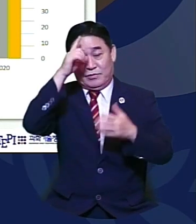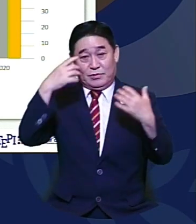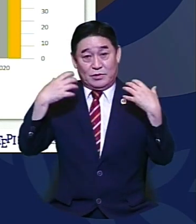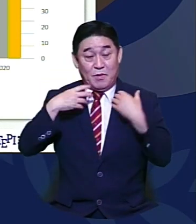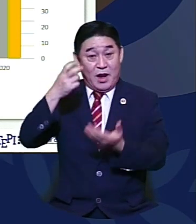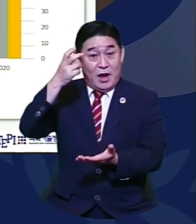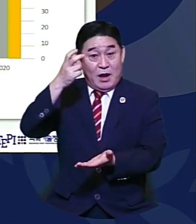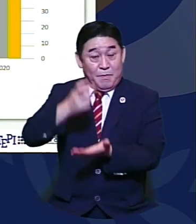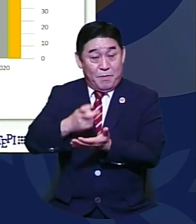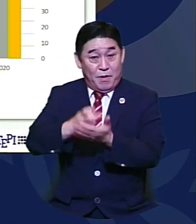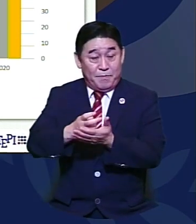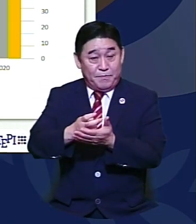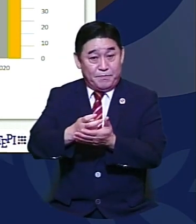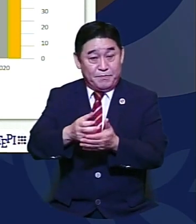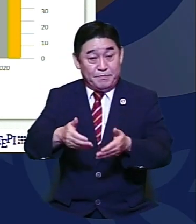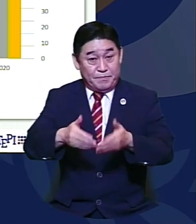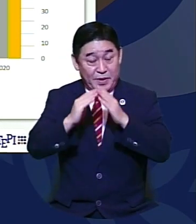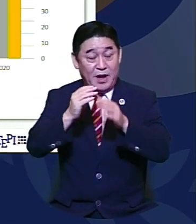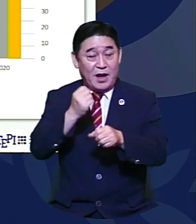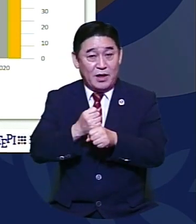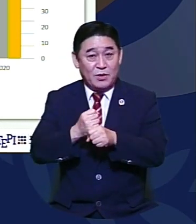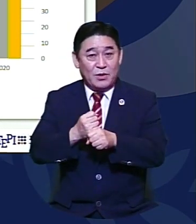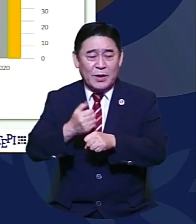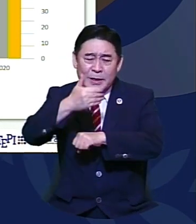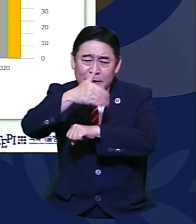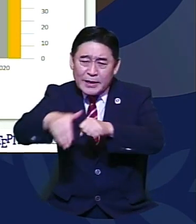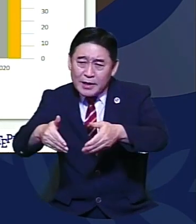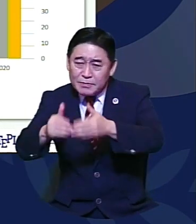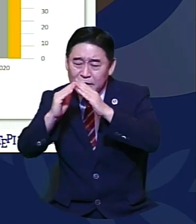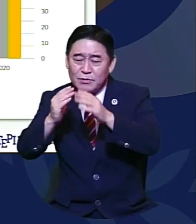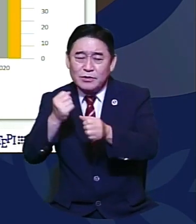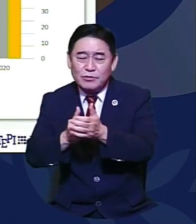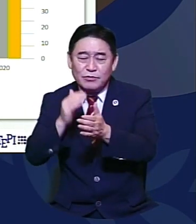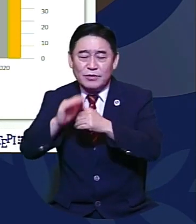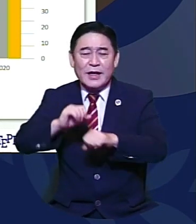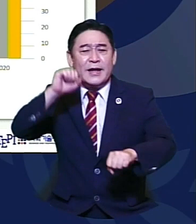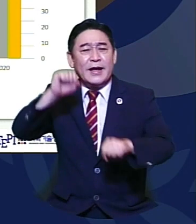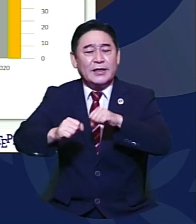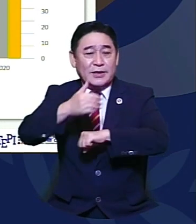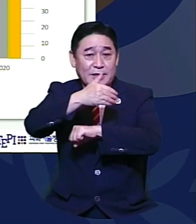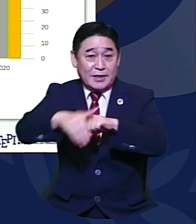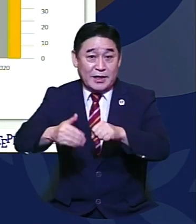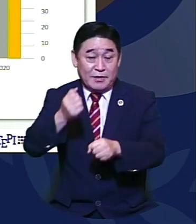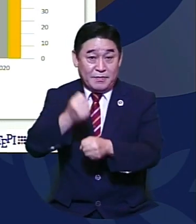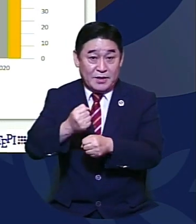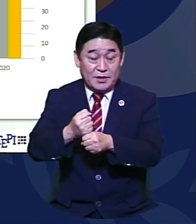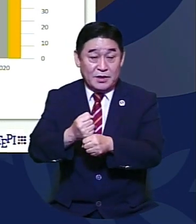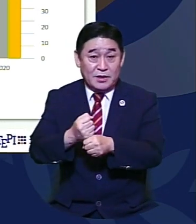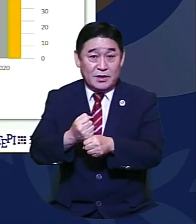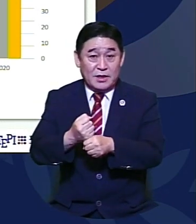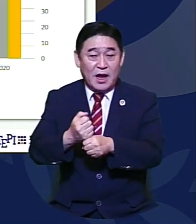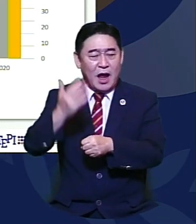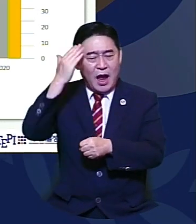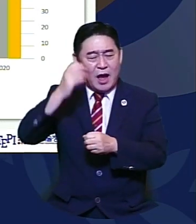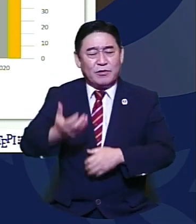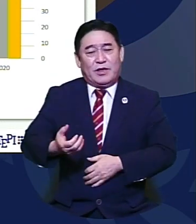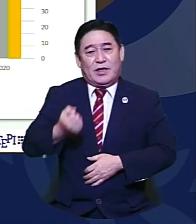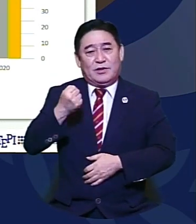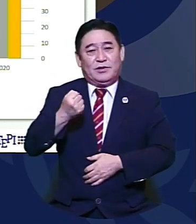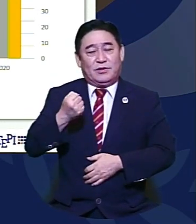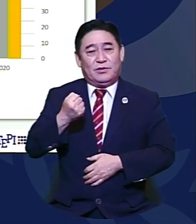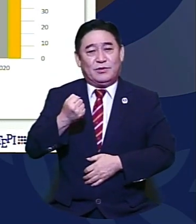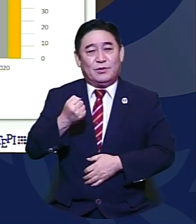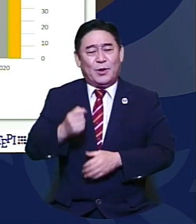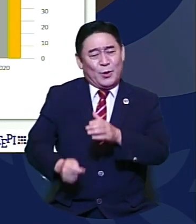set up the master plan and then action plan. That's kind of very unique experience Korea has done thus far during